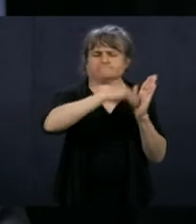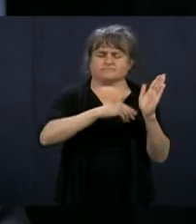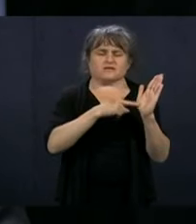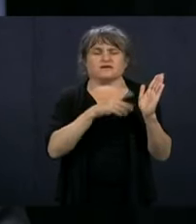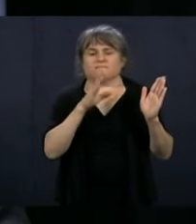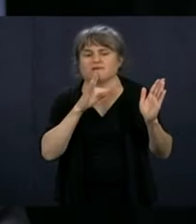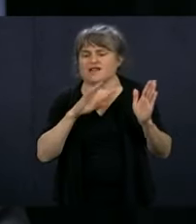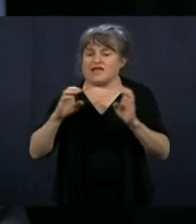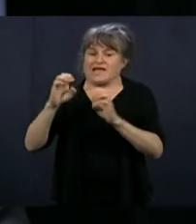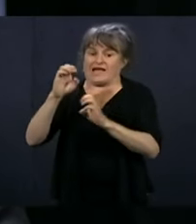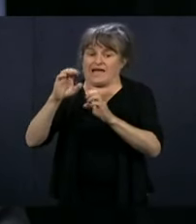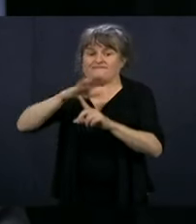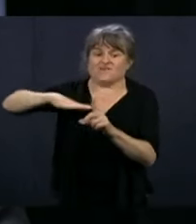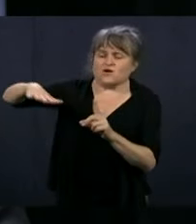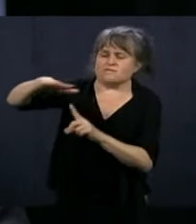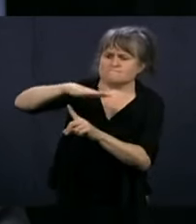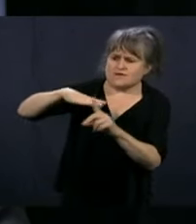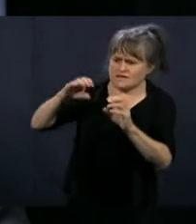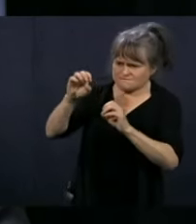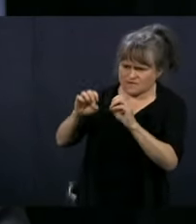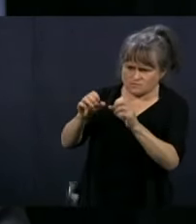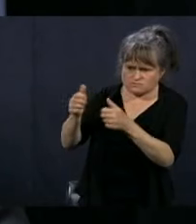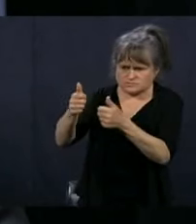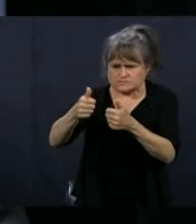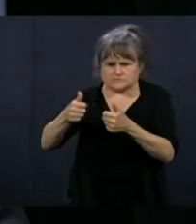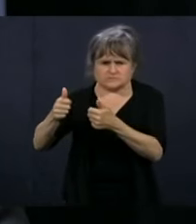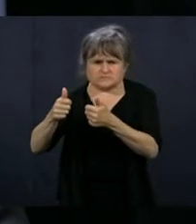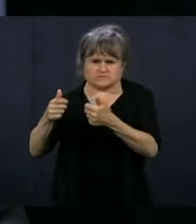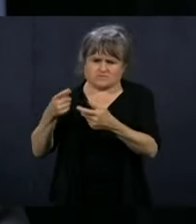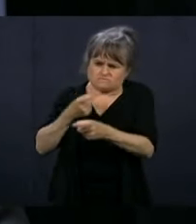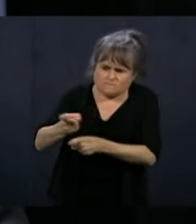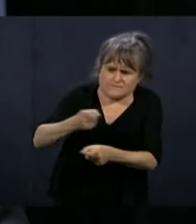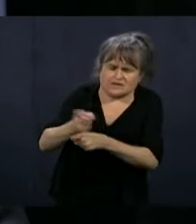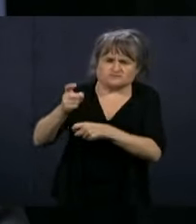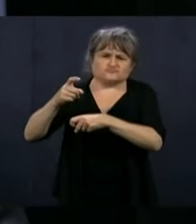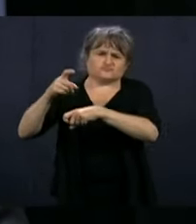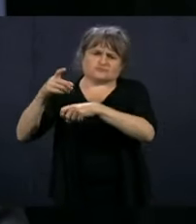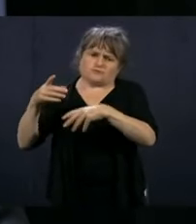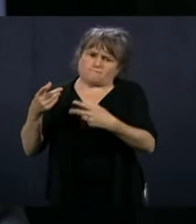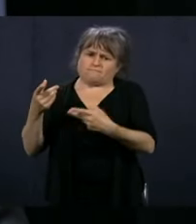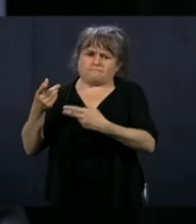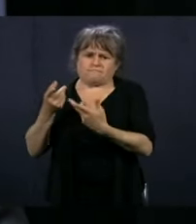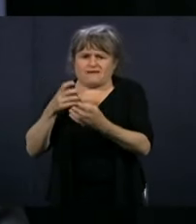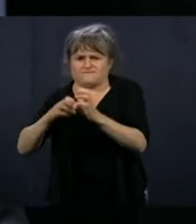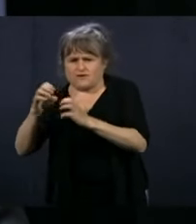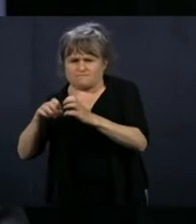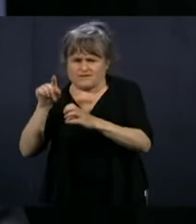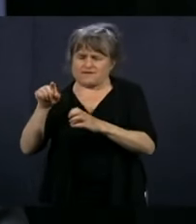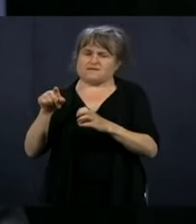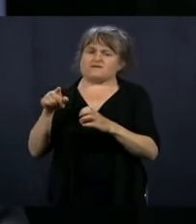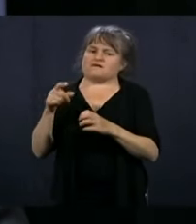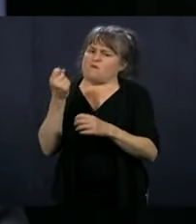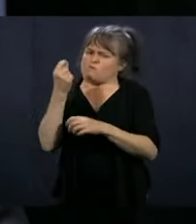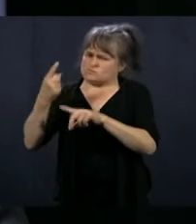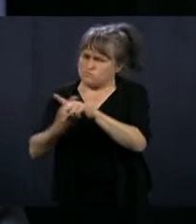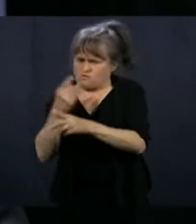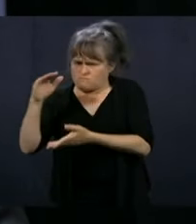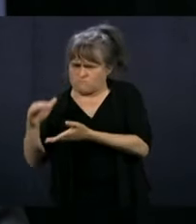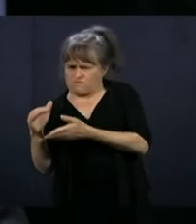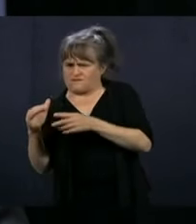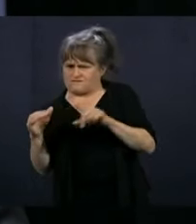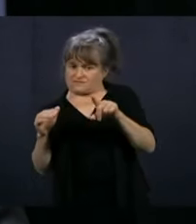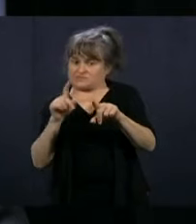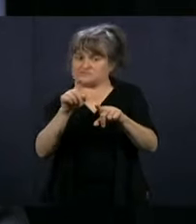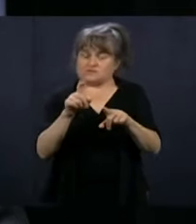in less than 11 months? That is taking less time to fill these requirements. I bring that back to my domain. If I have 2 hours to write